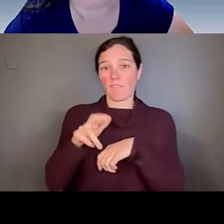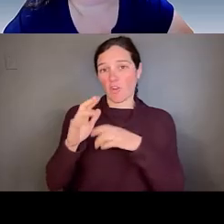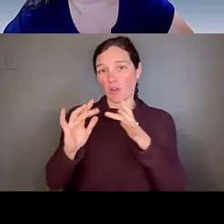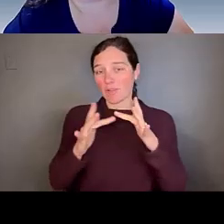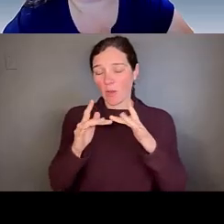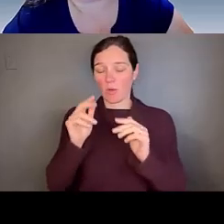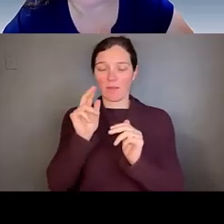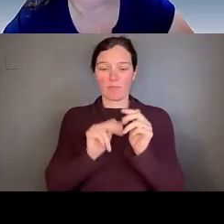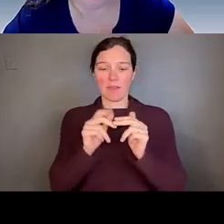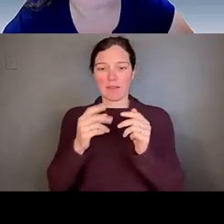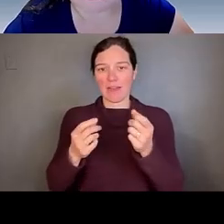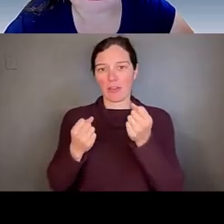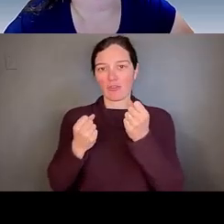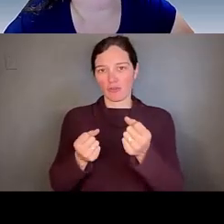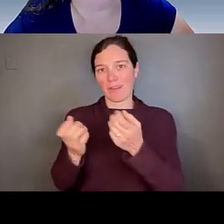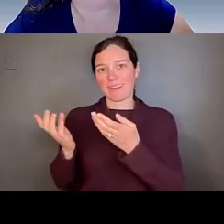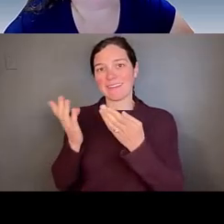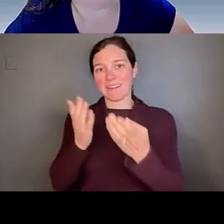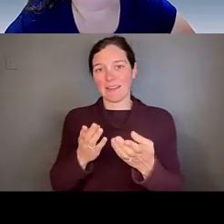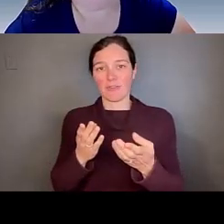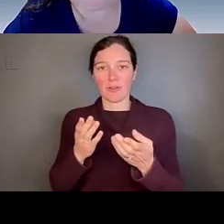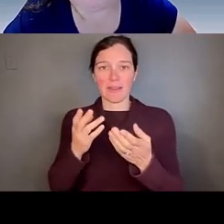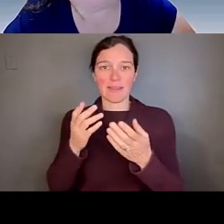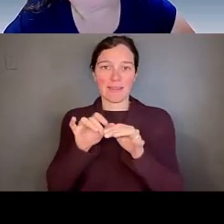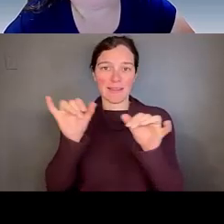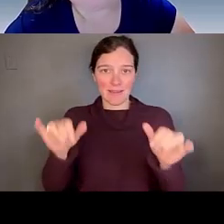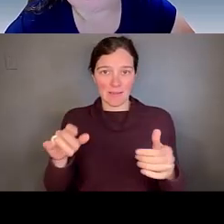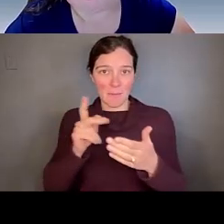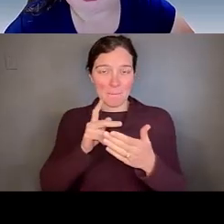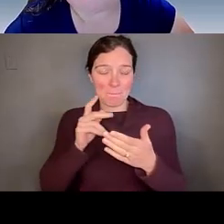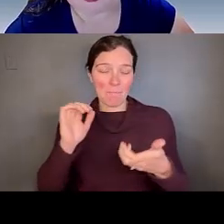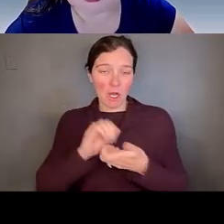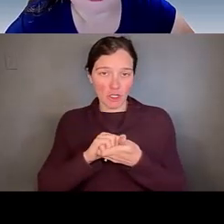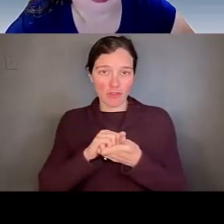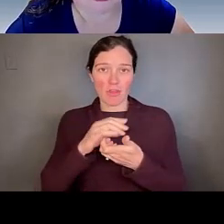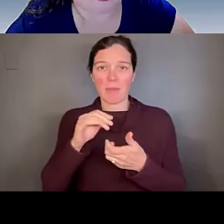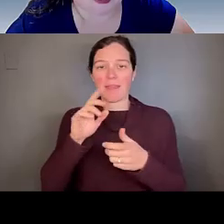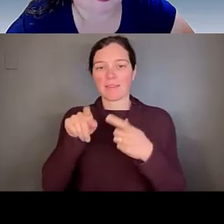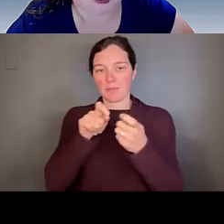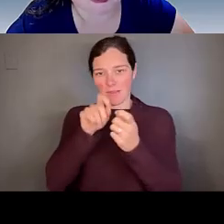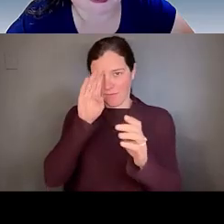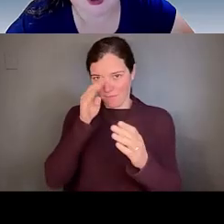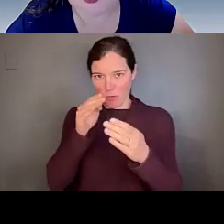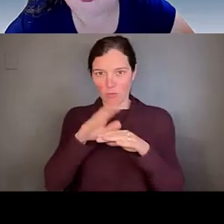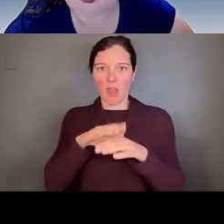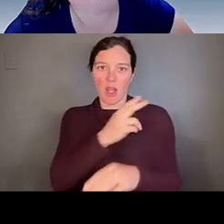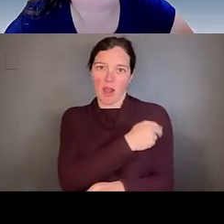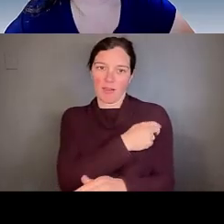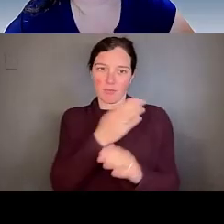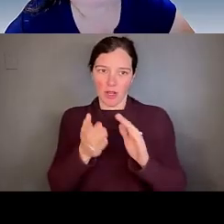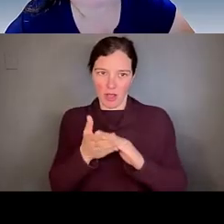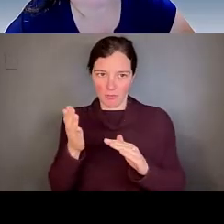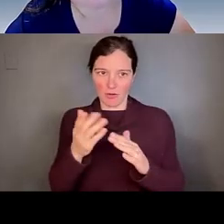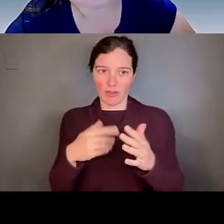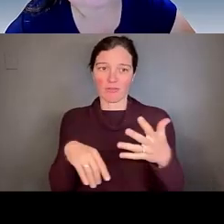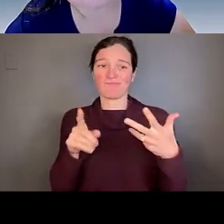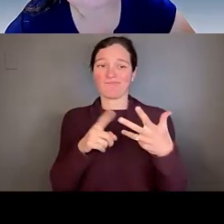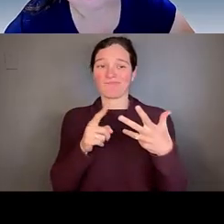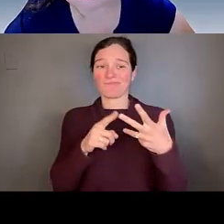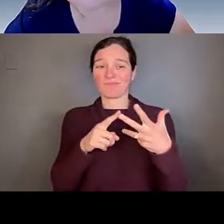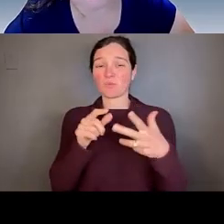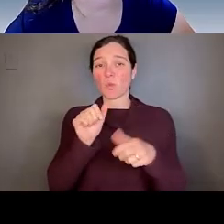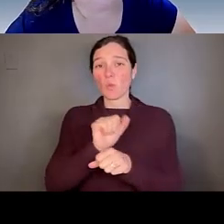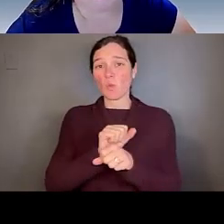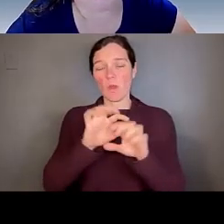and strengthening those delivery system partnerships, and specifically focusing on hospital operations. Workforce, we know workforce